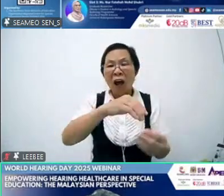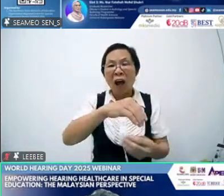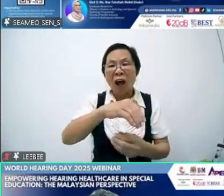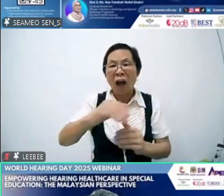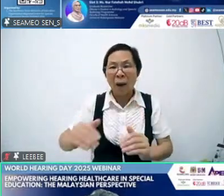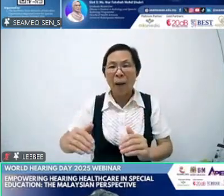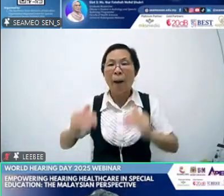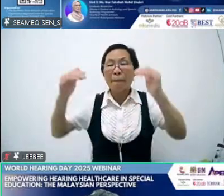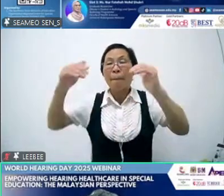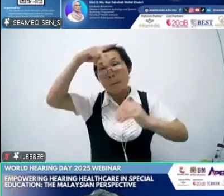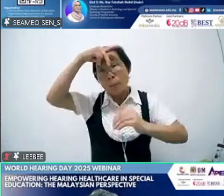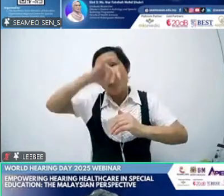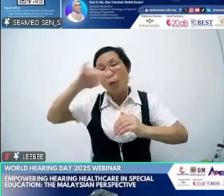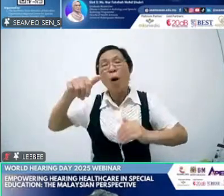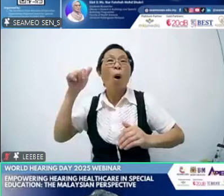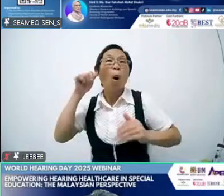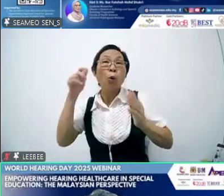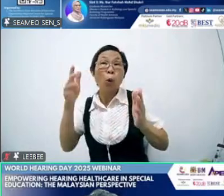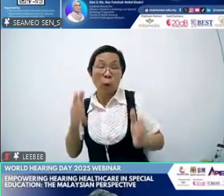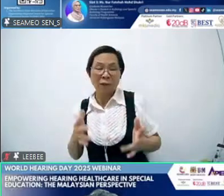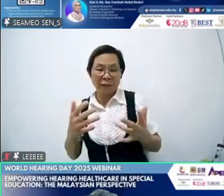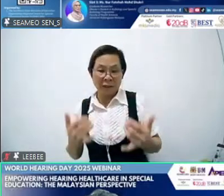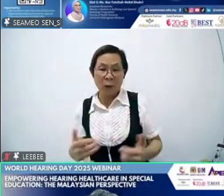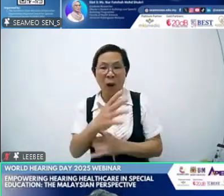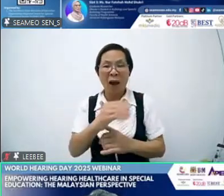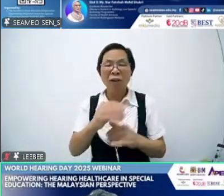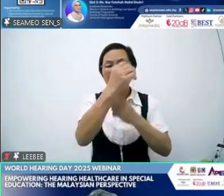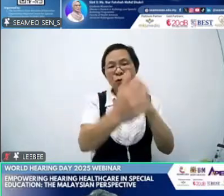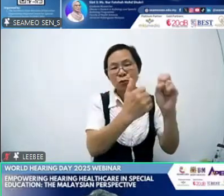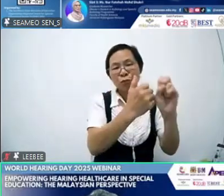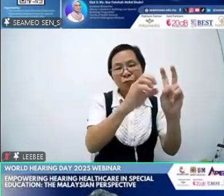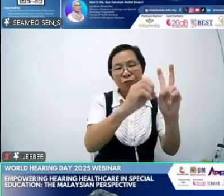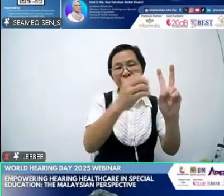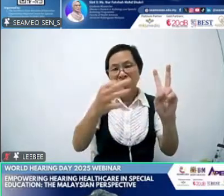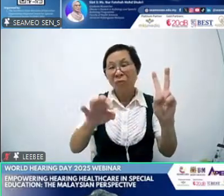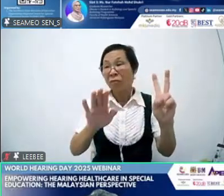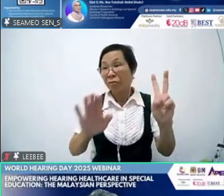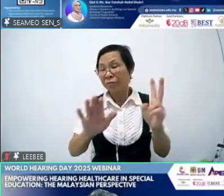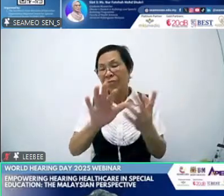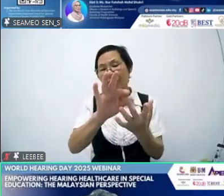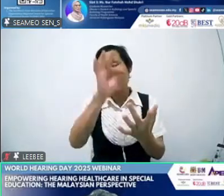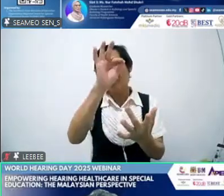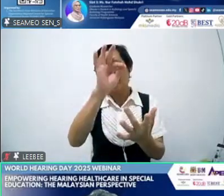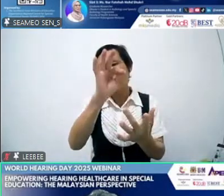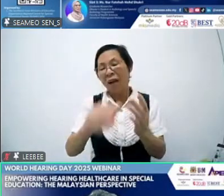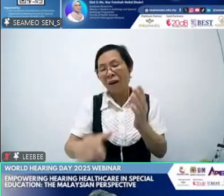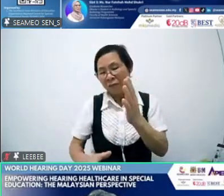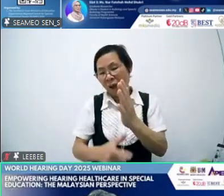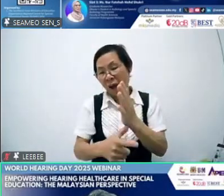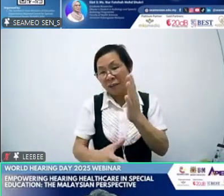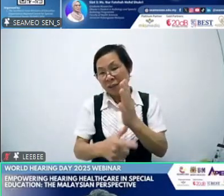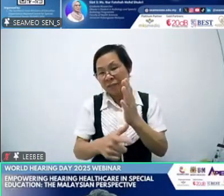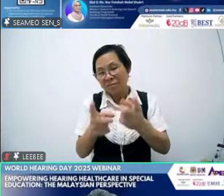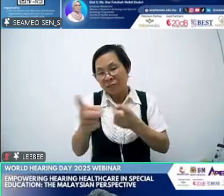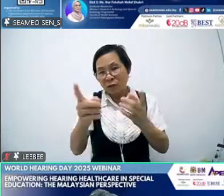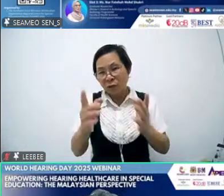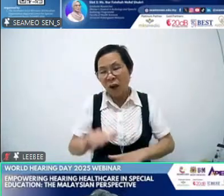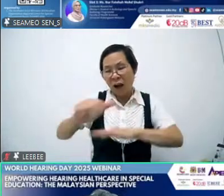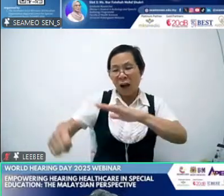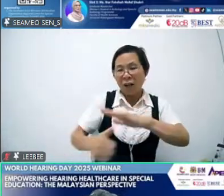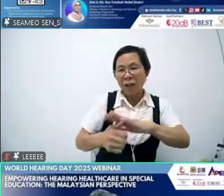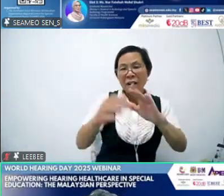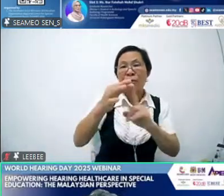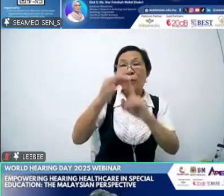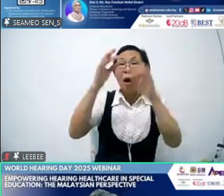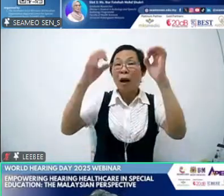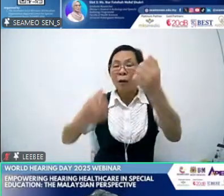in Putrajaya as an audiologist. And in 2019, she was appointed as an assistant director under the Special Education